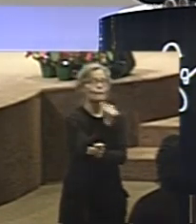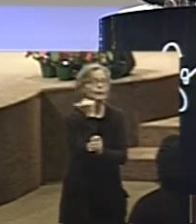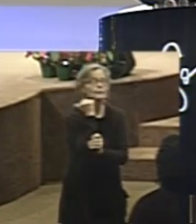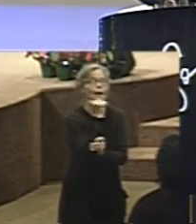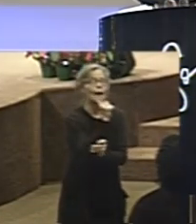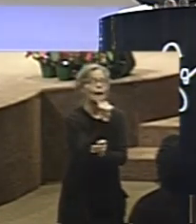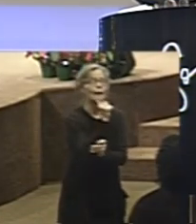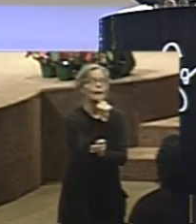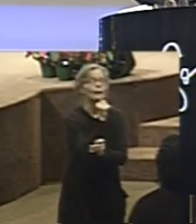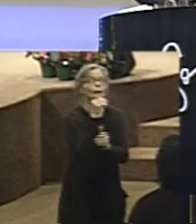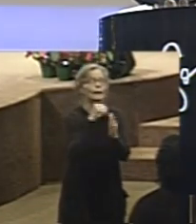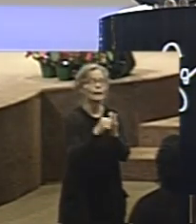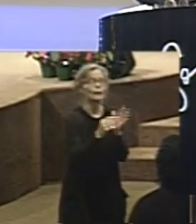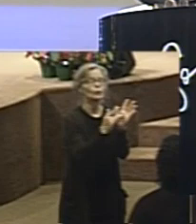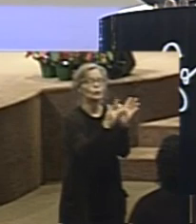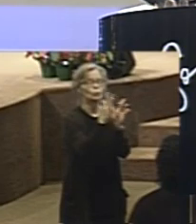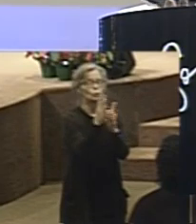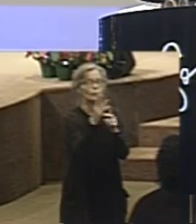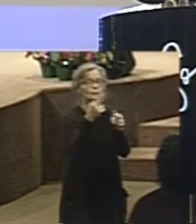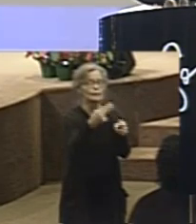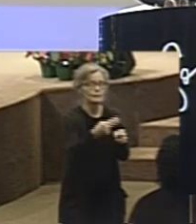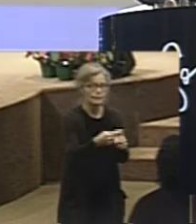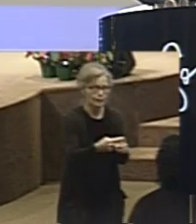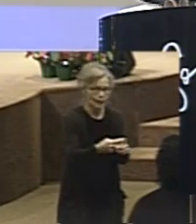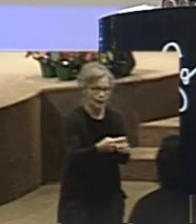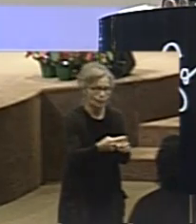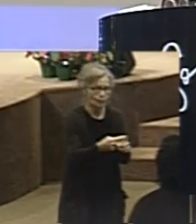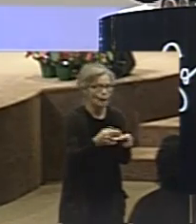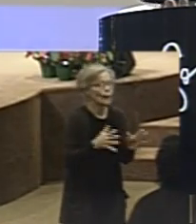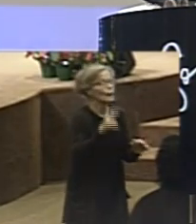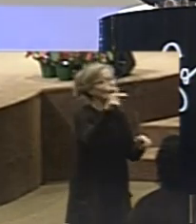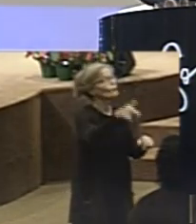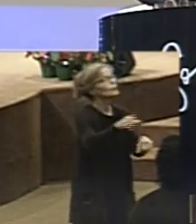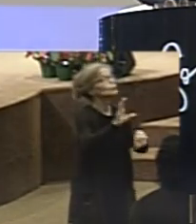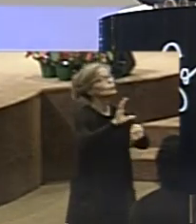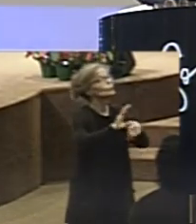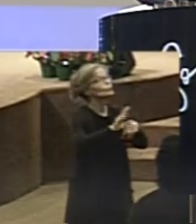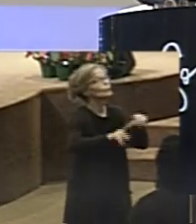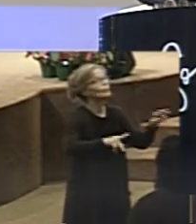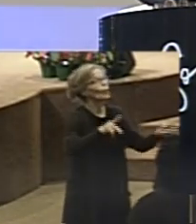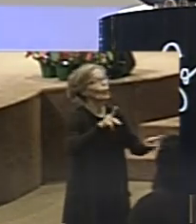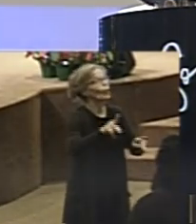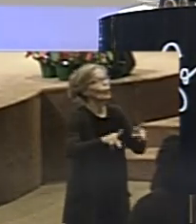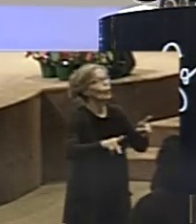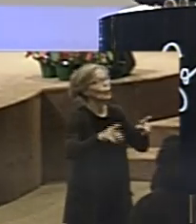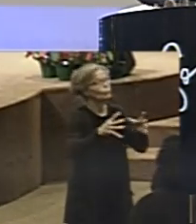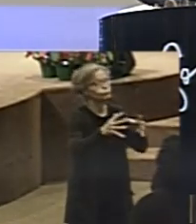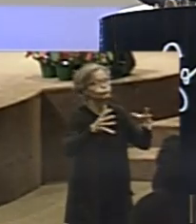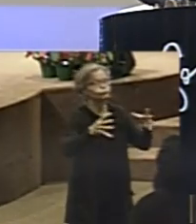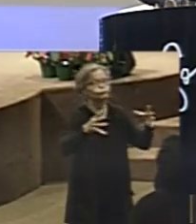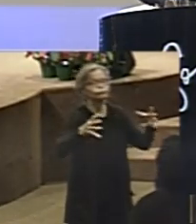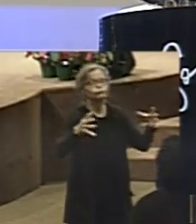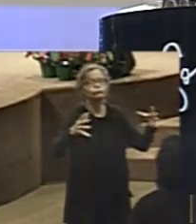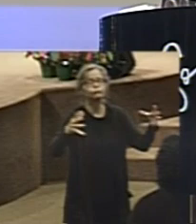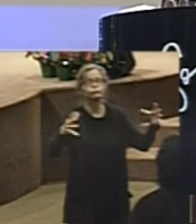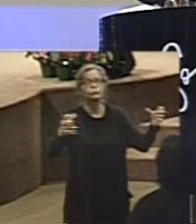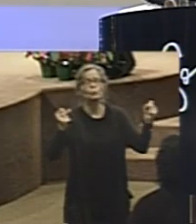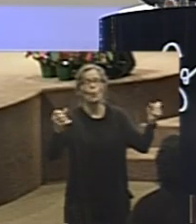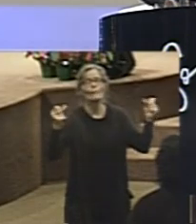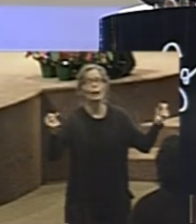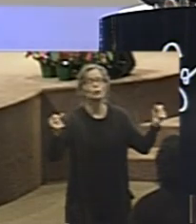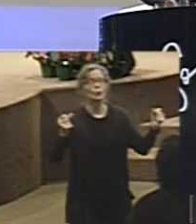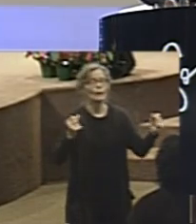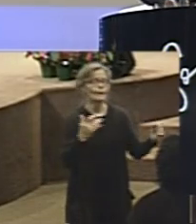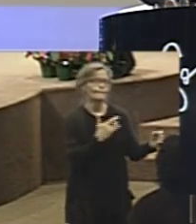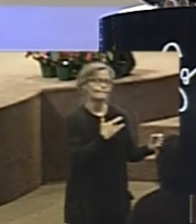In Jesus' name, let this church explode with passion, with